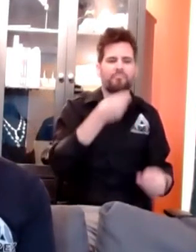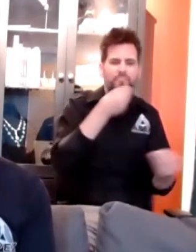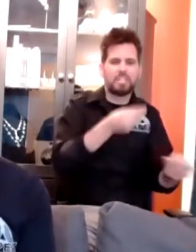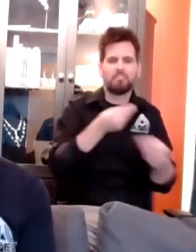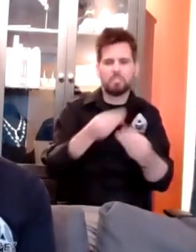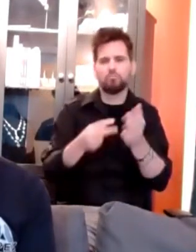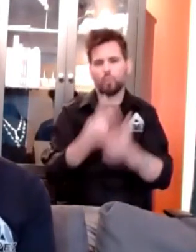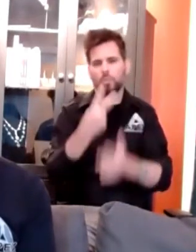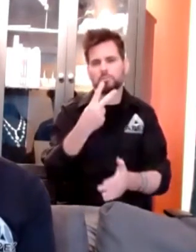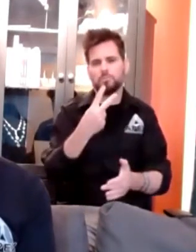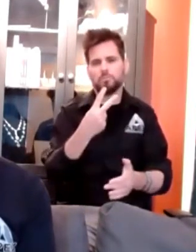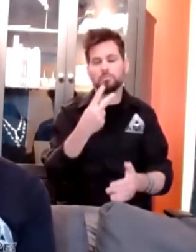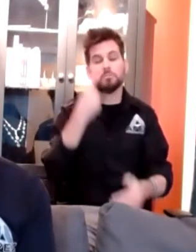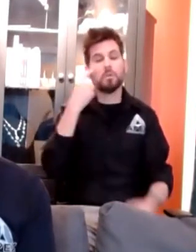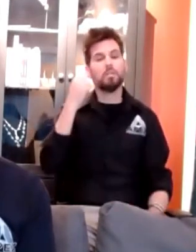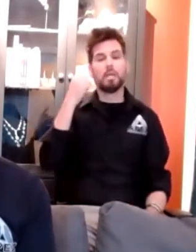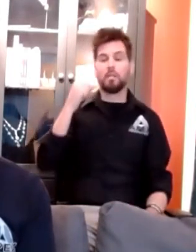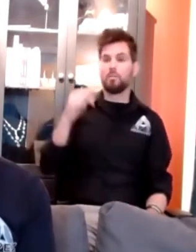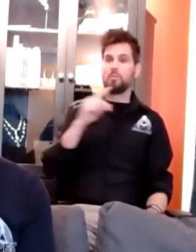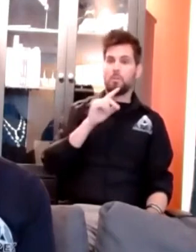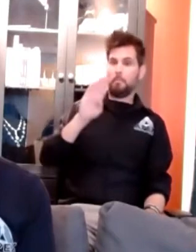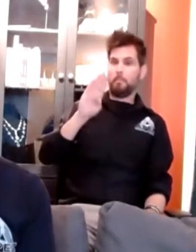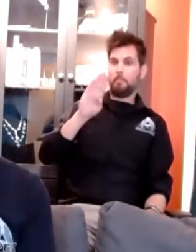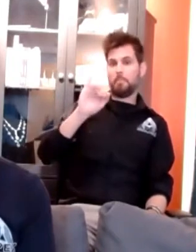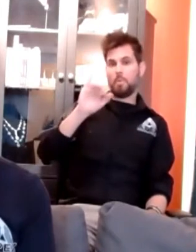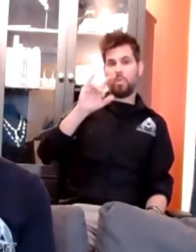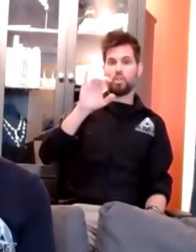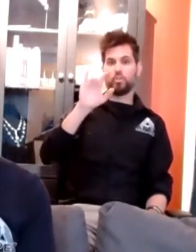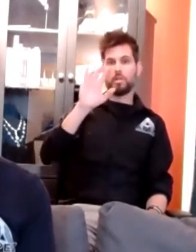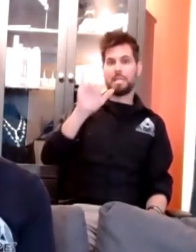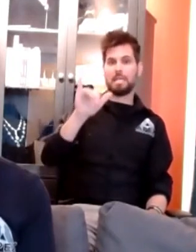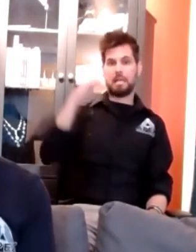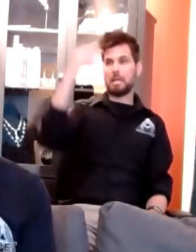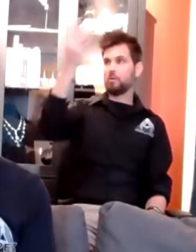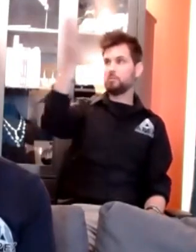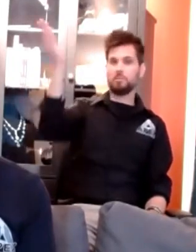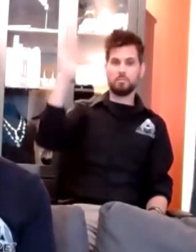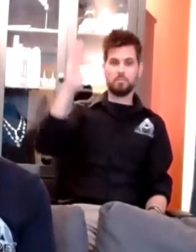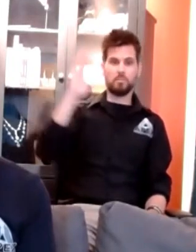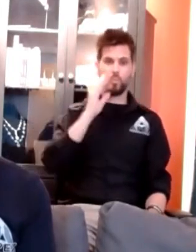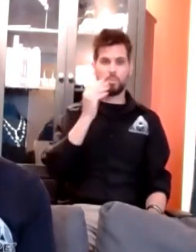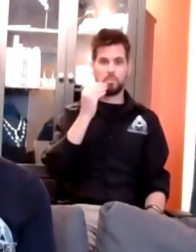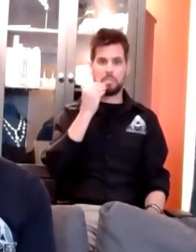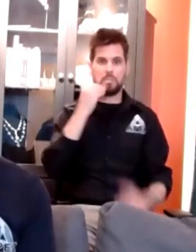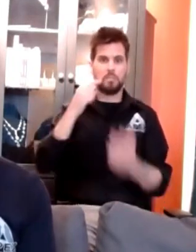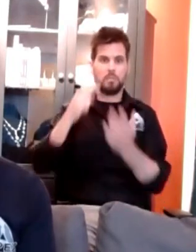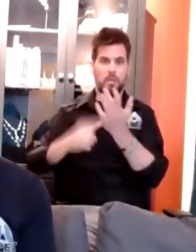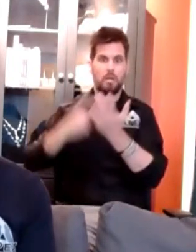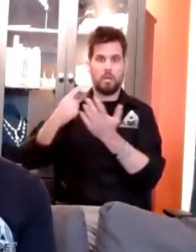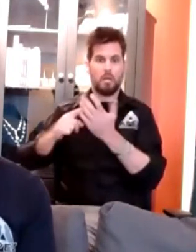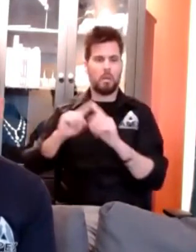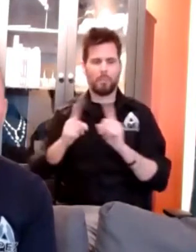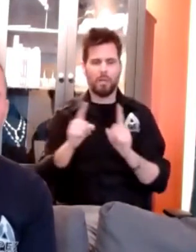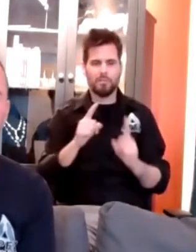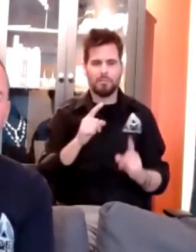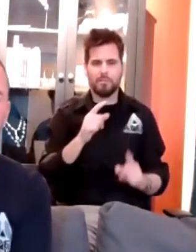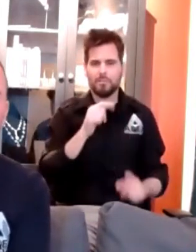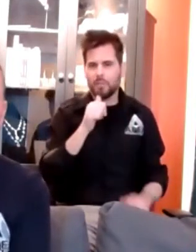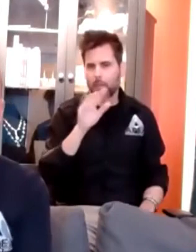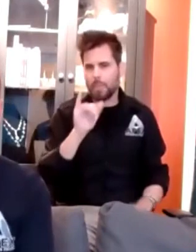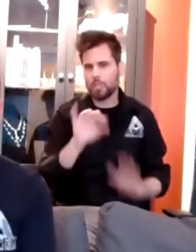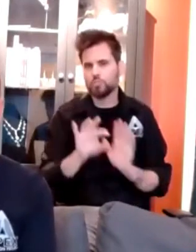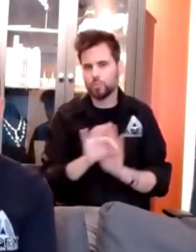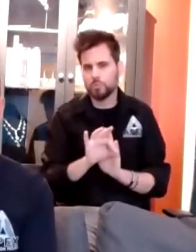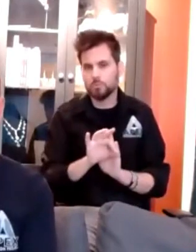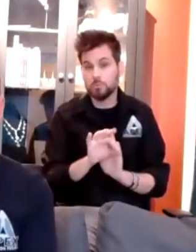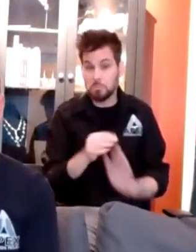Right. Which If they could, they probably would eat it every single day. right. Right. Yeah, I mean that makes perfect sense. Yeah. So that